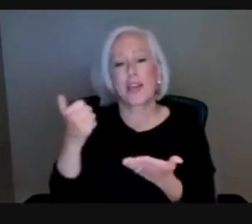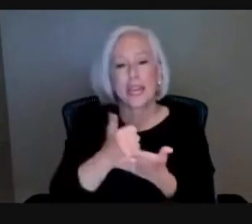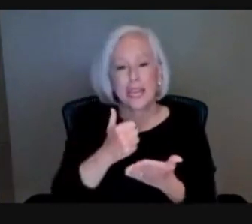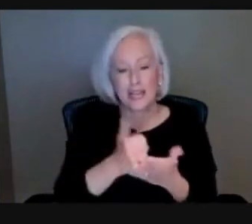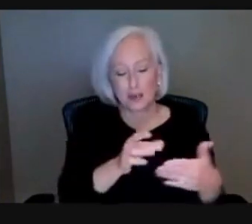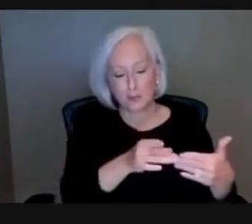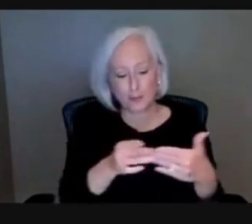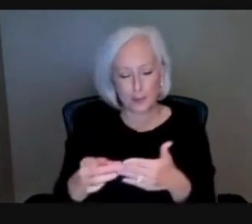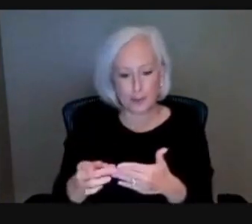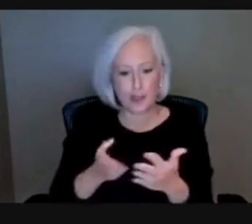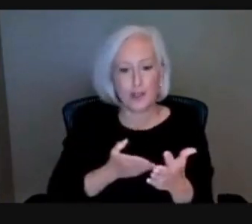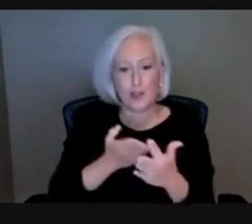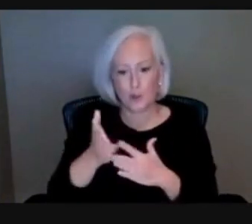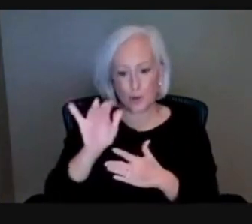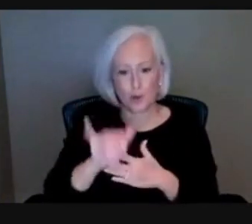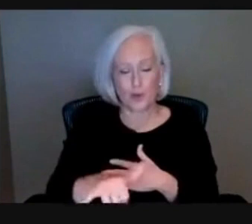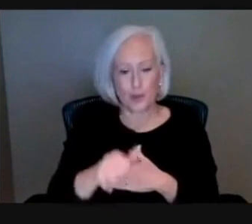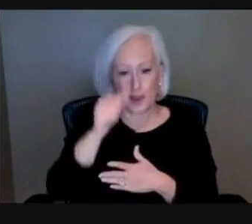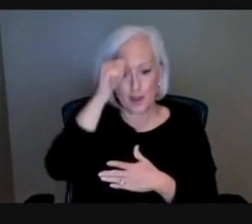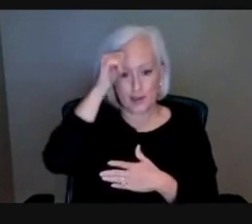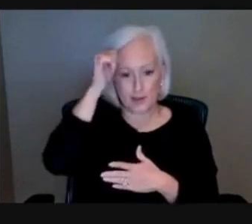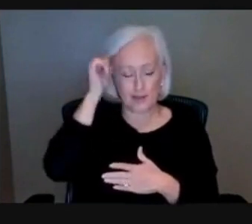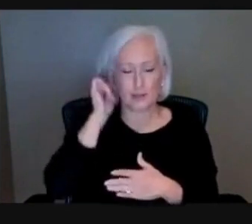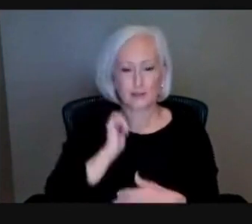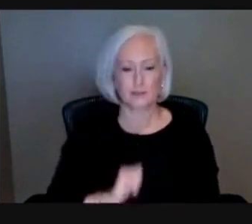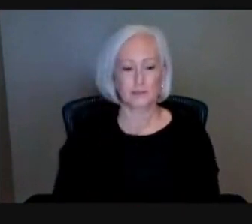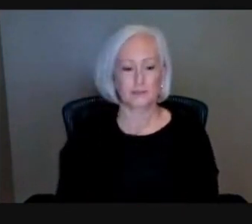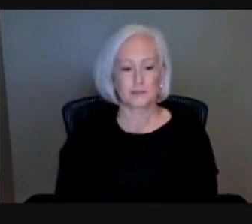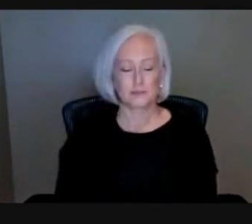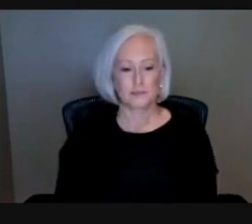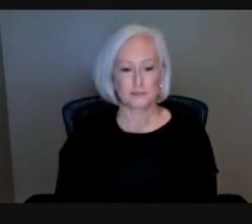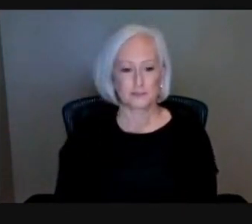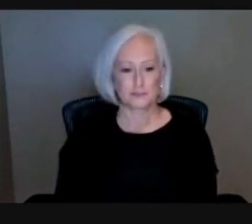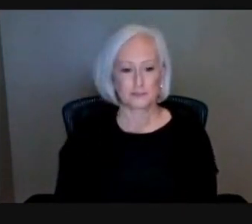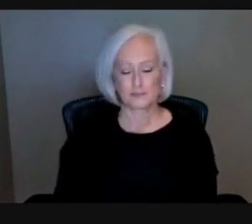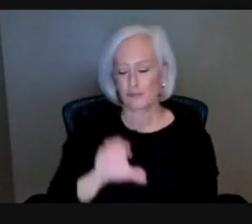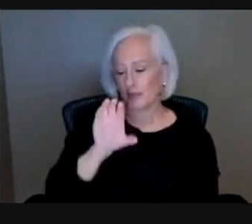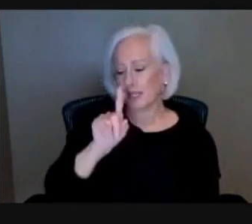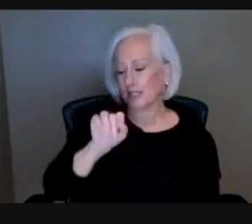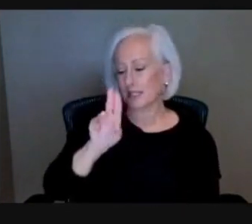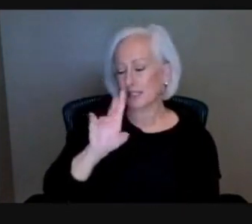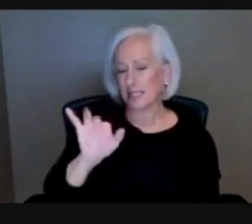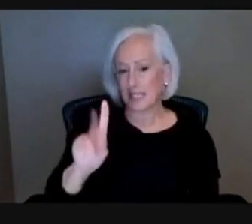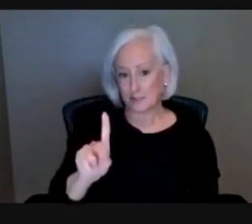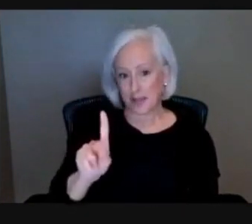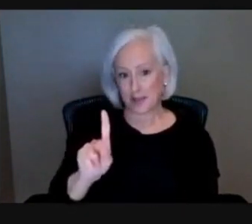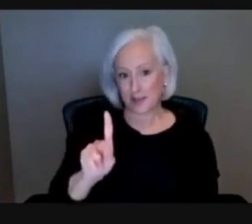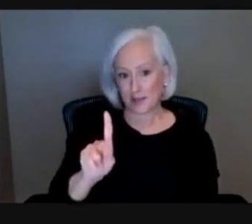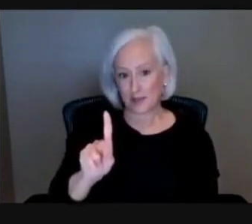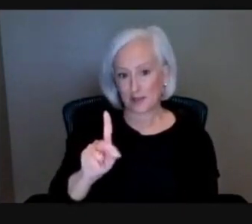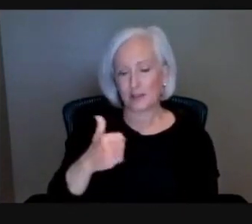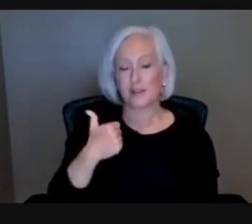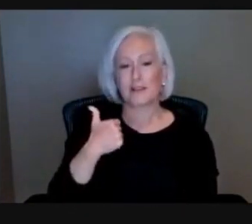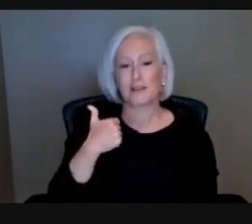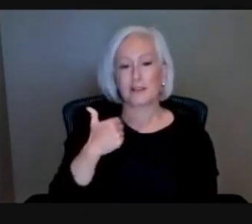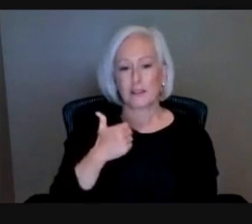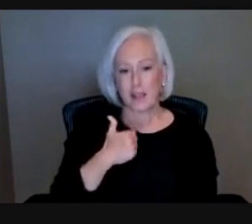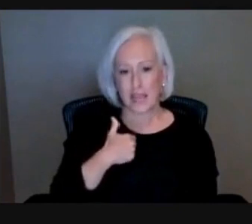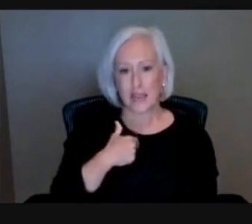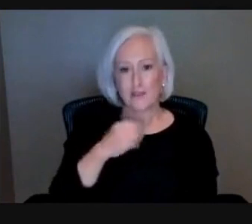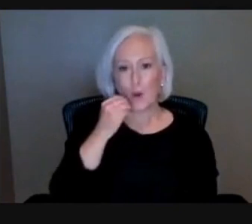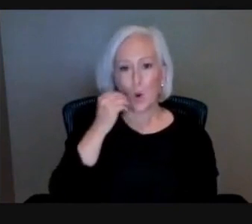guide you through some of those other products. Specific to Citibank, I will say again, we have what is called our